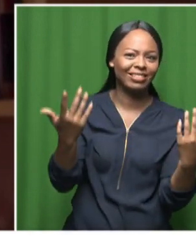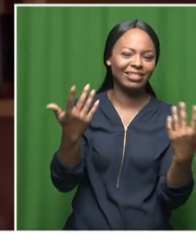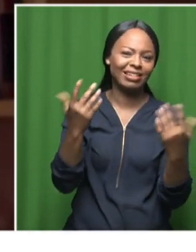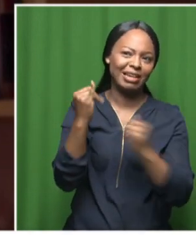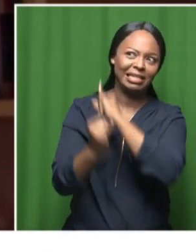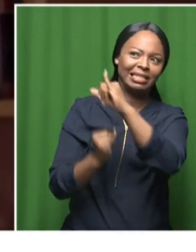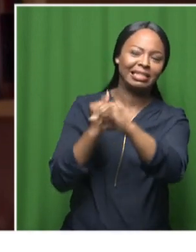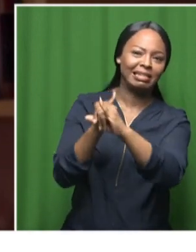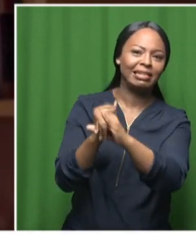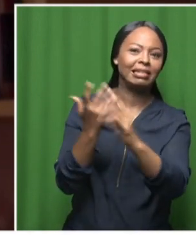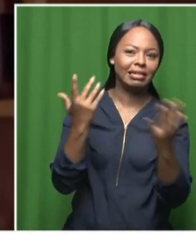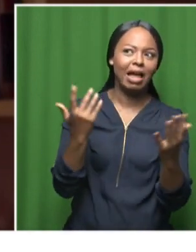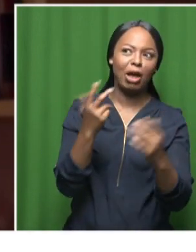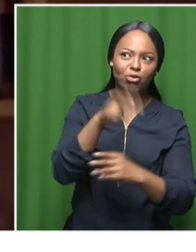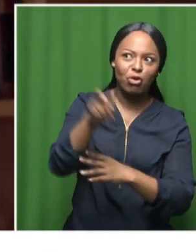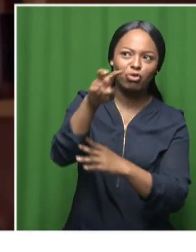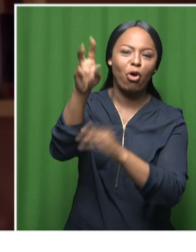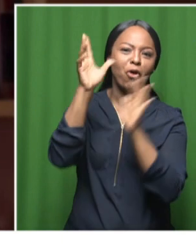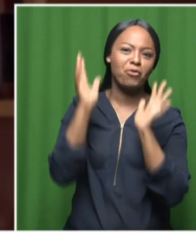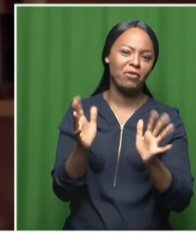was talking earlier on about